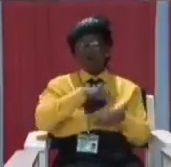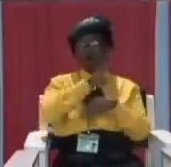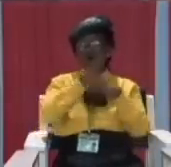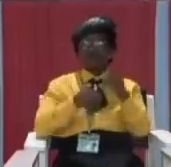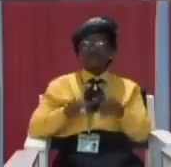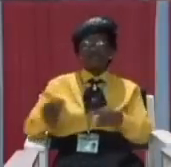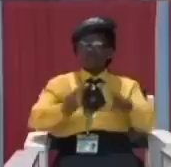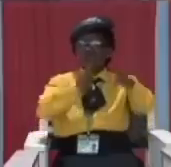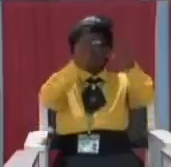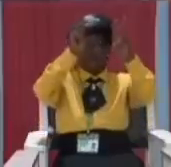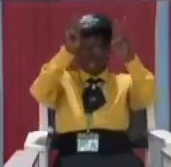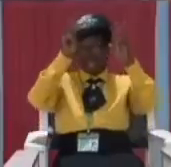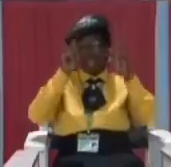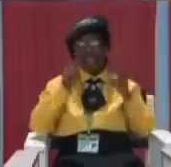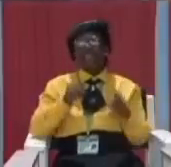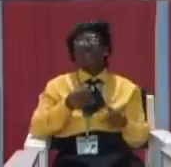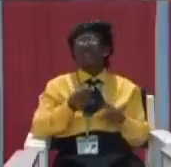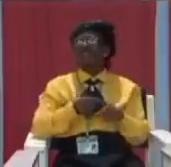without a touch of fresh air.